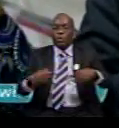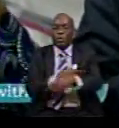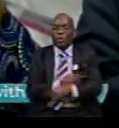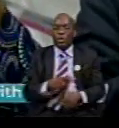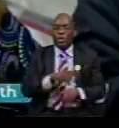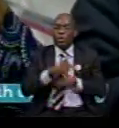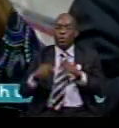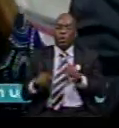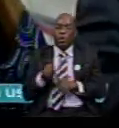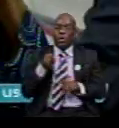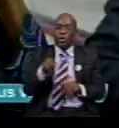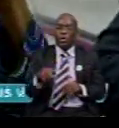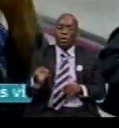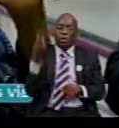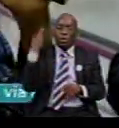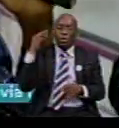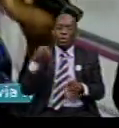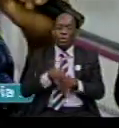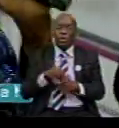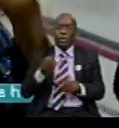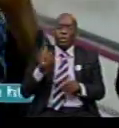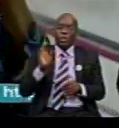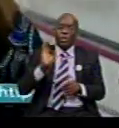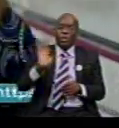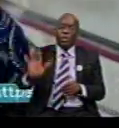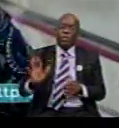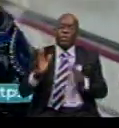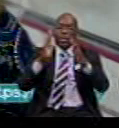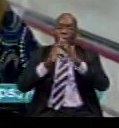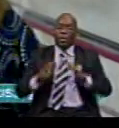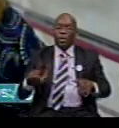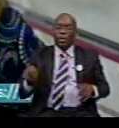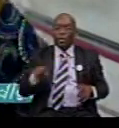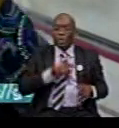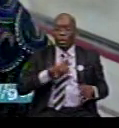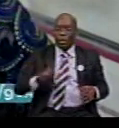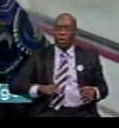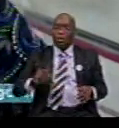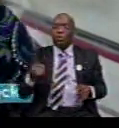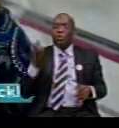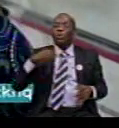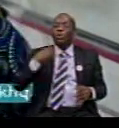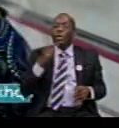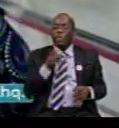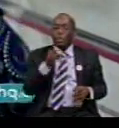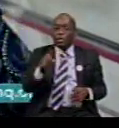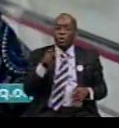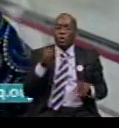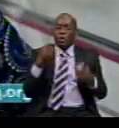house, the Lord was speaking to me, today you'll be delivered.